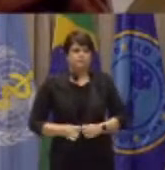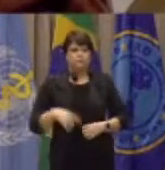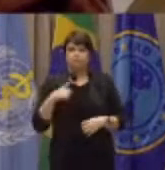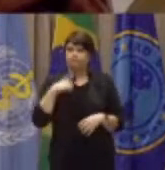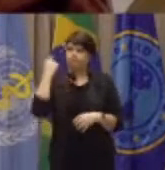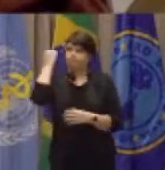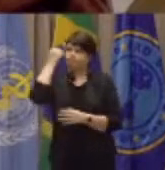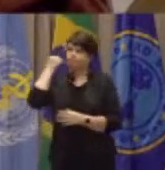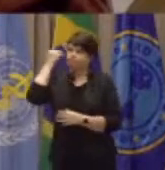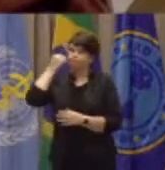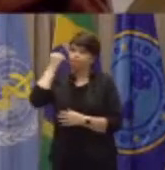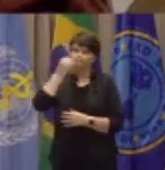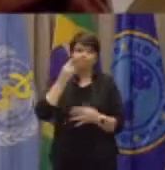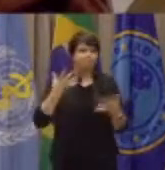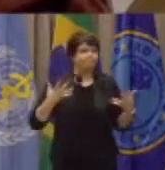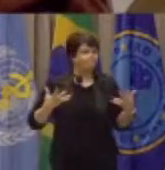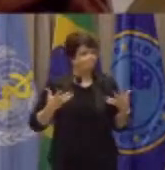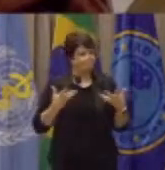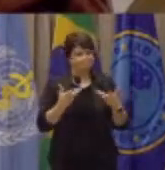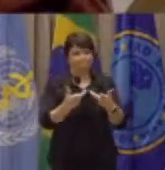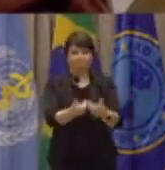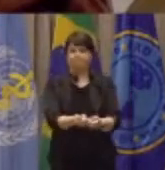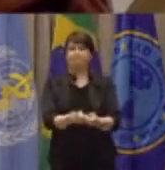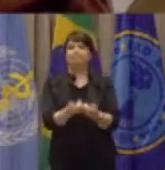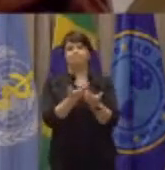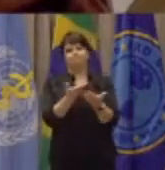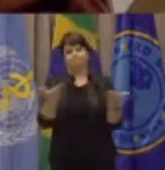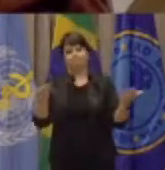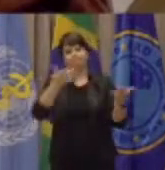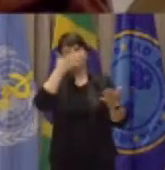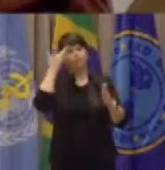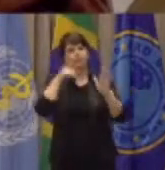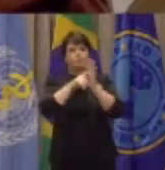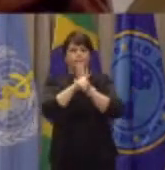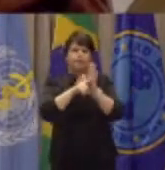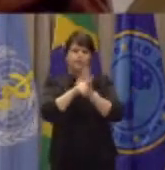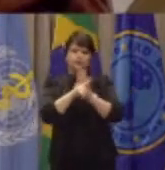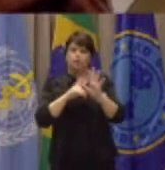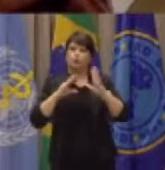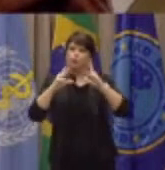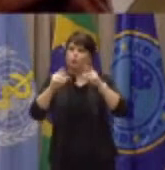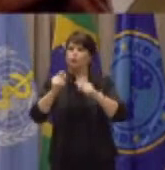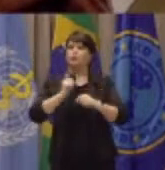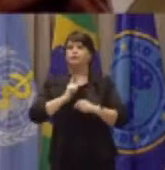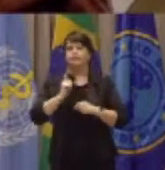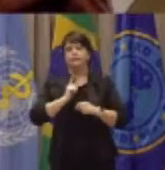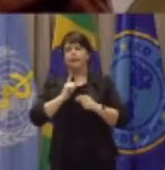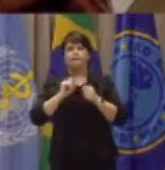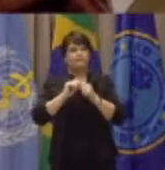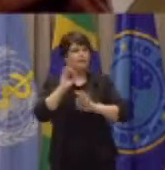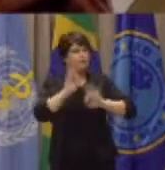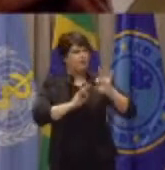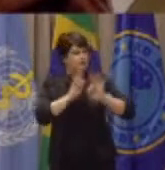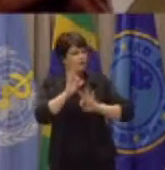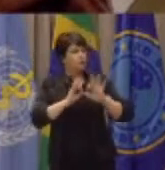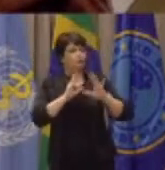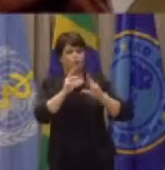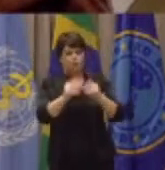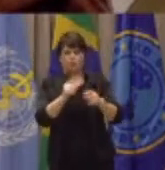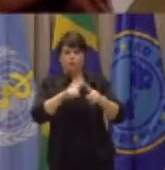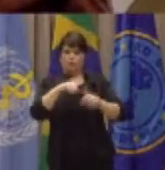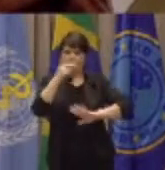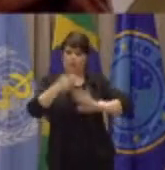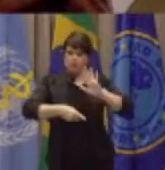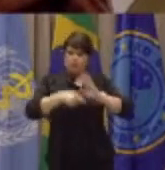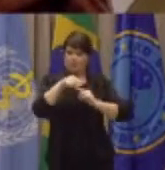many shared experience. It's a enrichment process of our researchers that have been